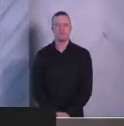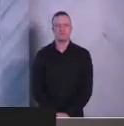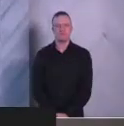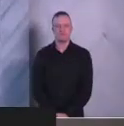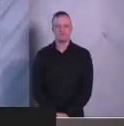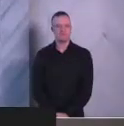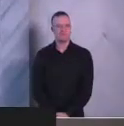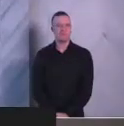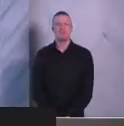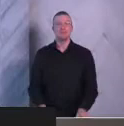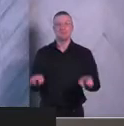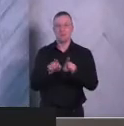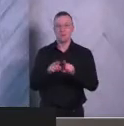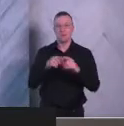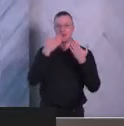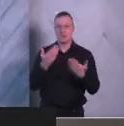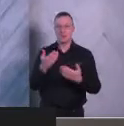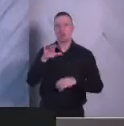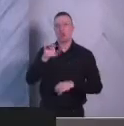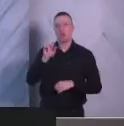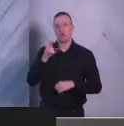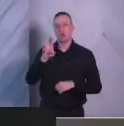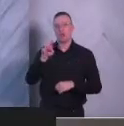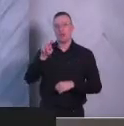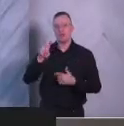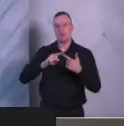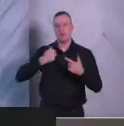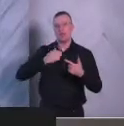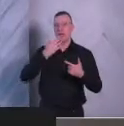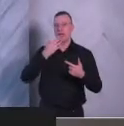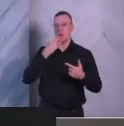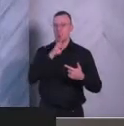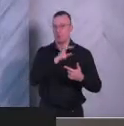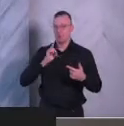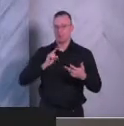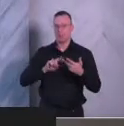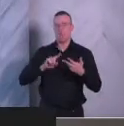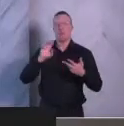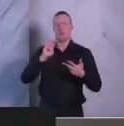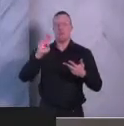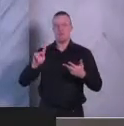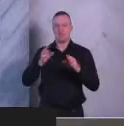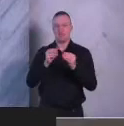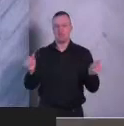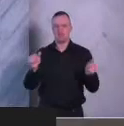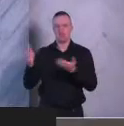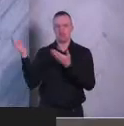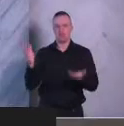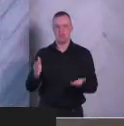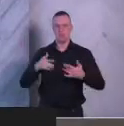We would also like to thank Your TV, the Canadian Colors Board of Directors, and the team at BVK Solutions for bringing this event to